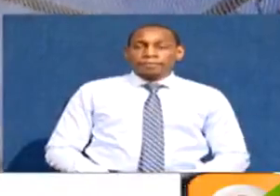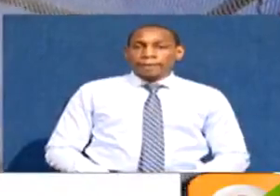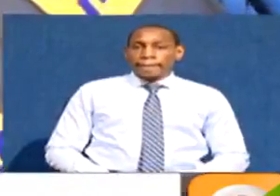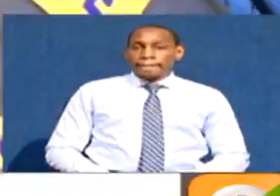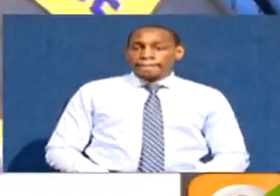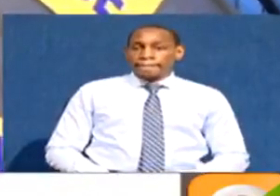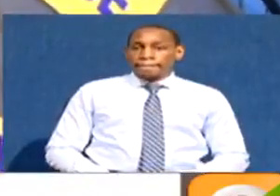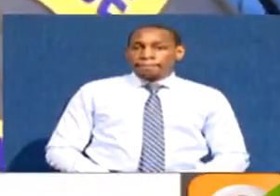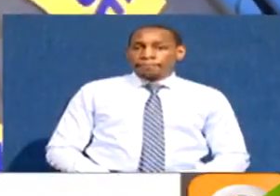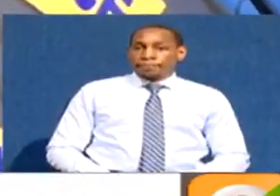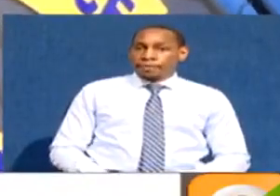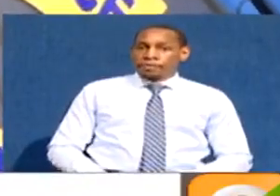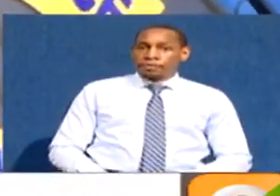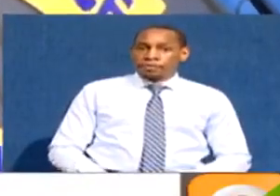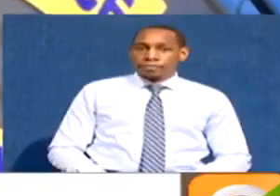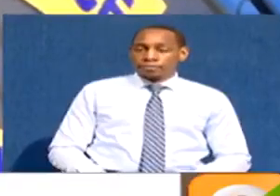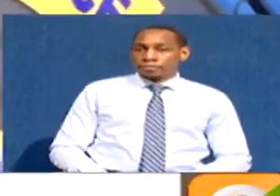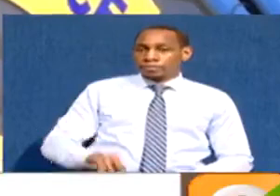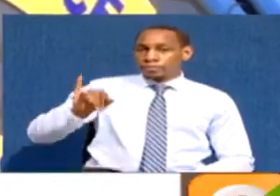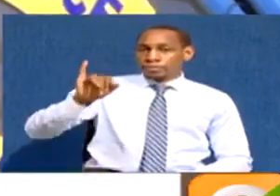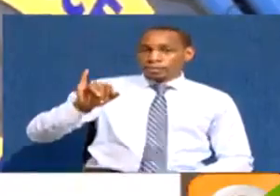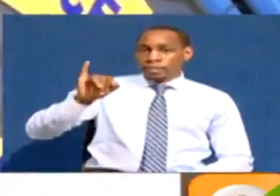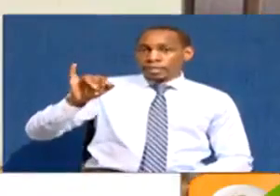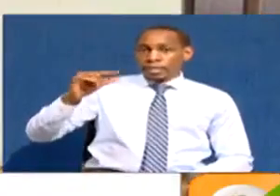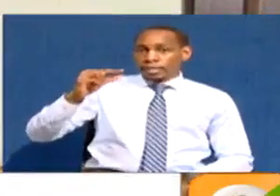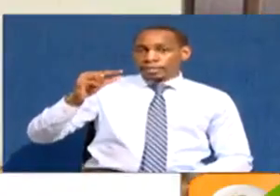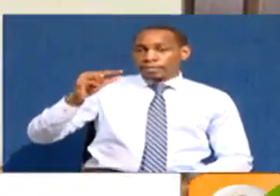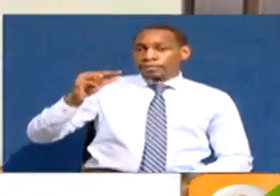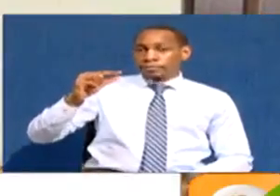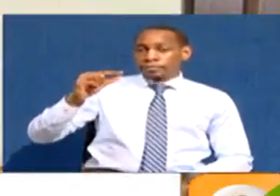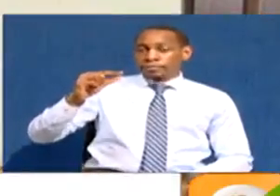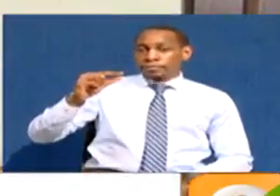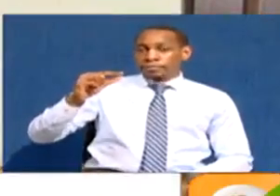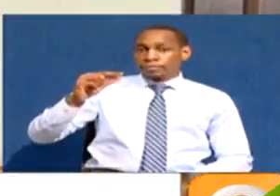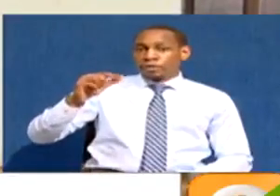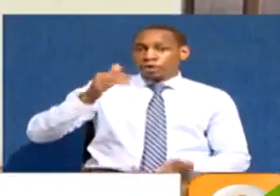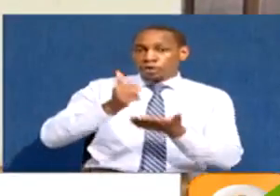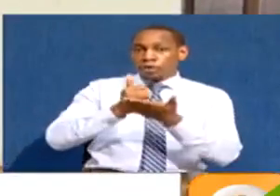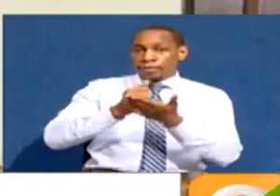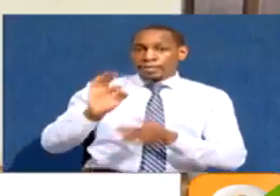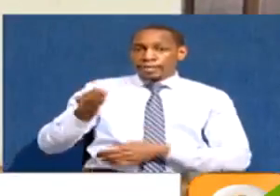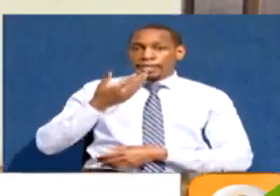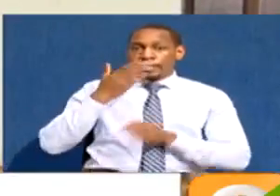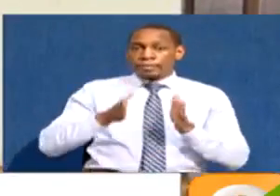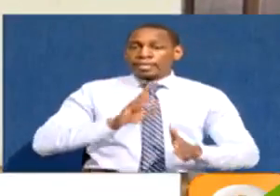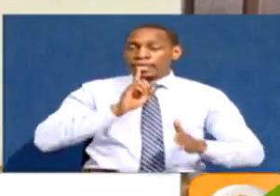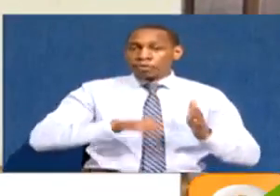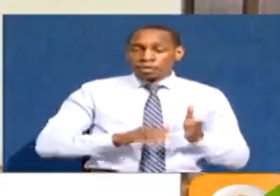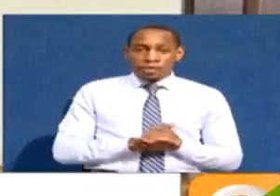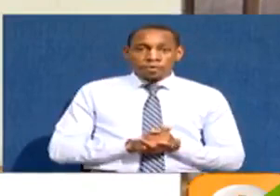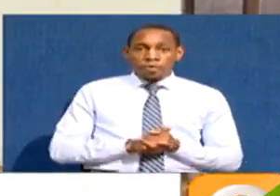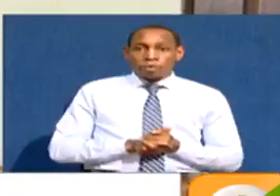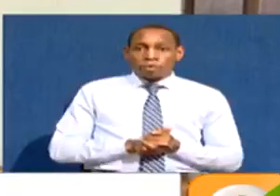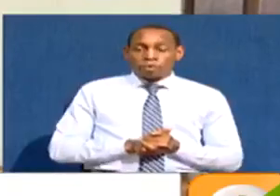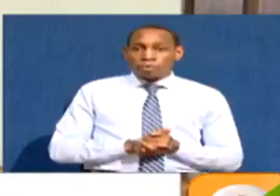At Vigilance House, that is the office of the that respondent, they stated that they were